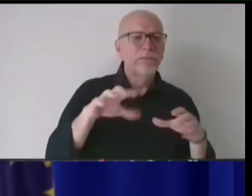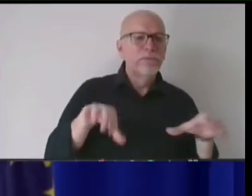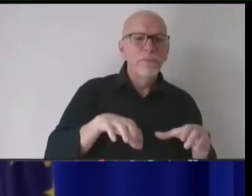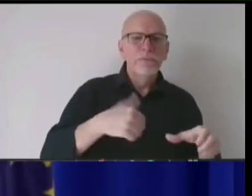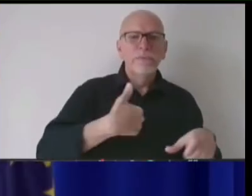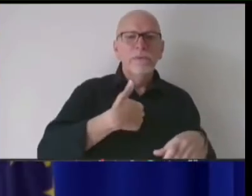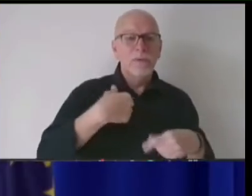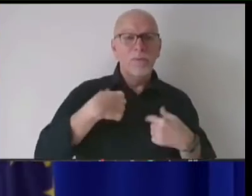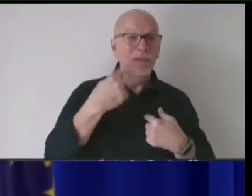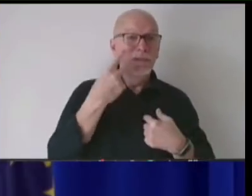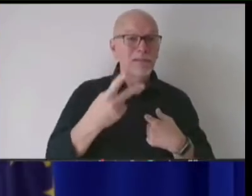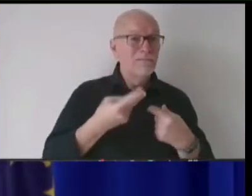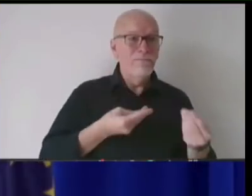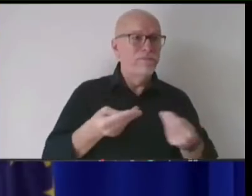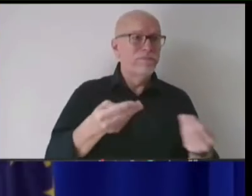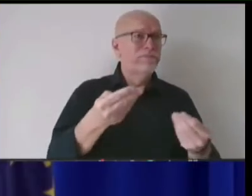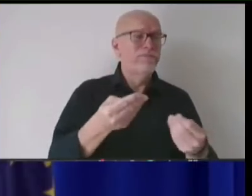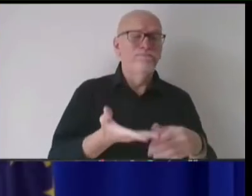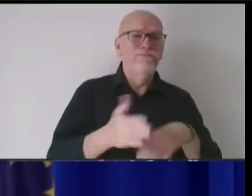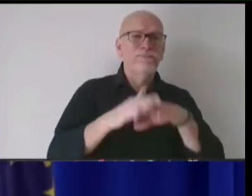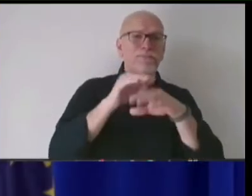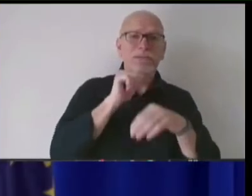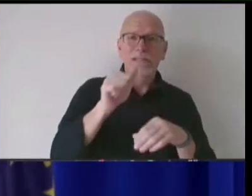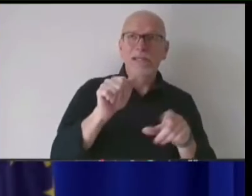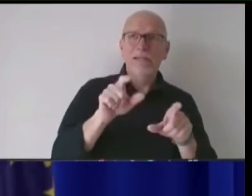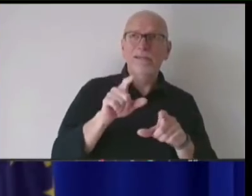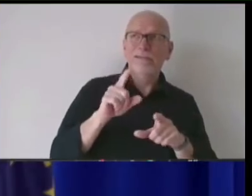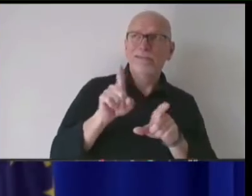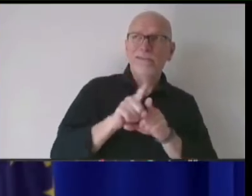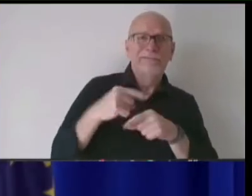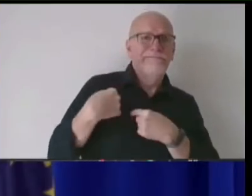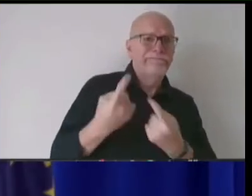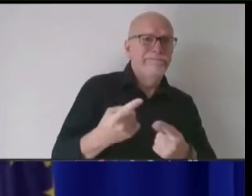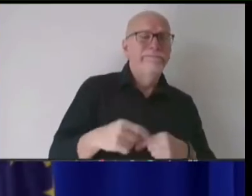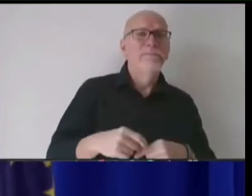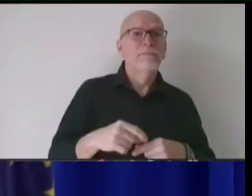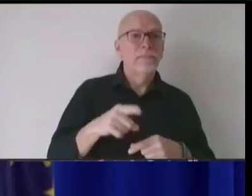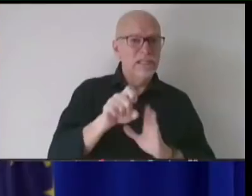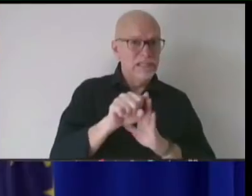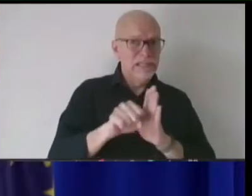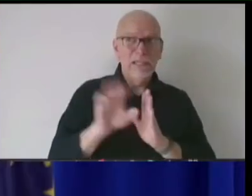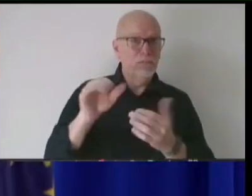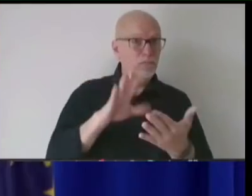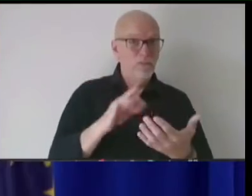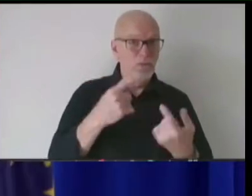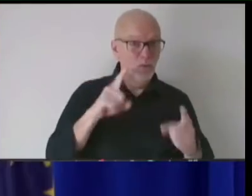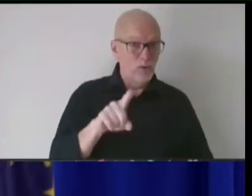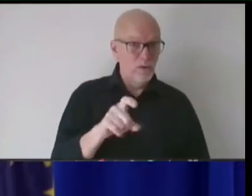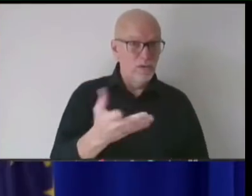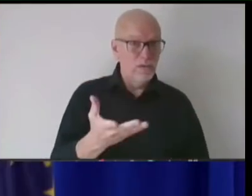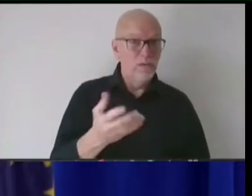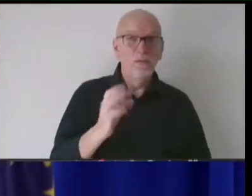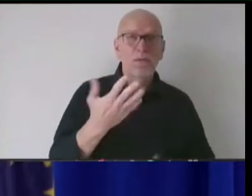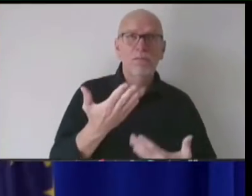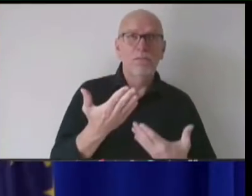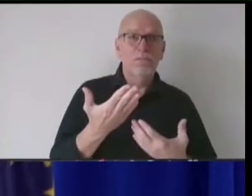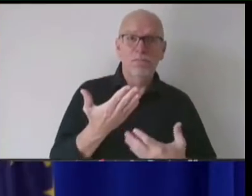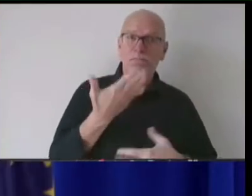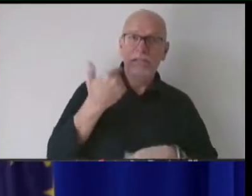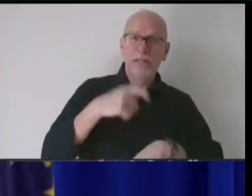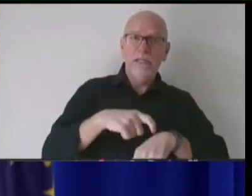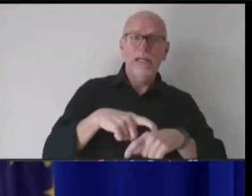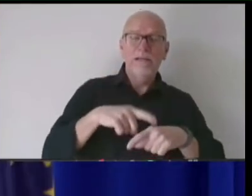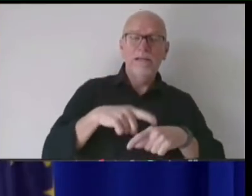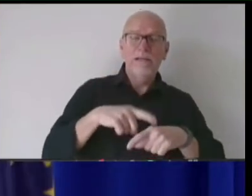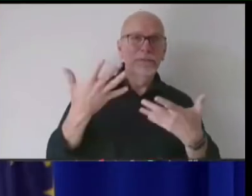yourself that we're seeing transmission we haven't seen in months. Is the state's approach working for that? And is it time to reevaluate